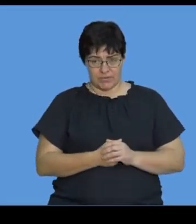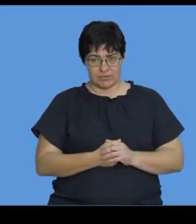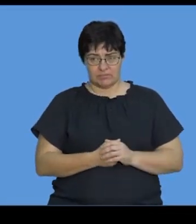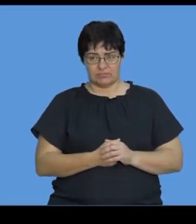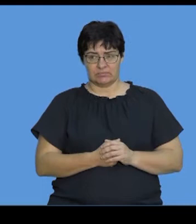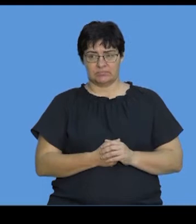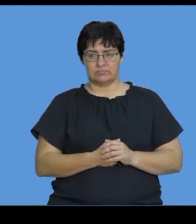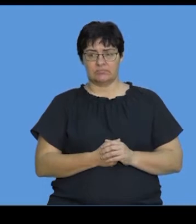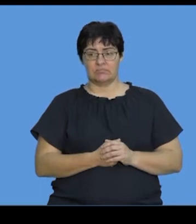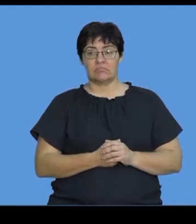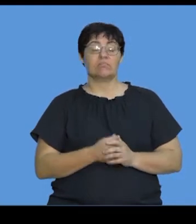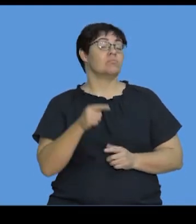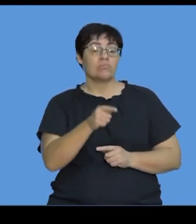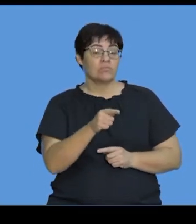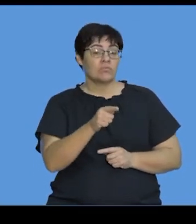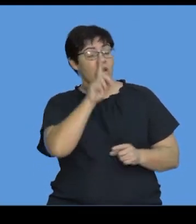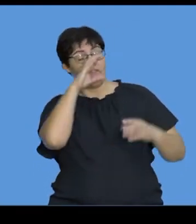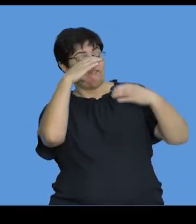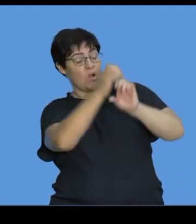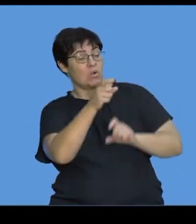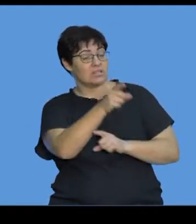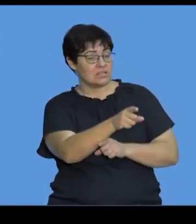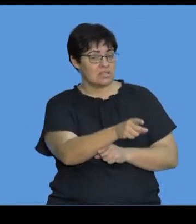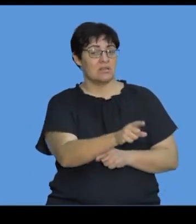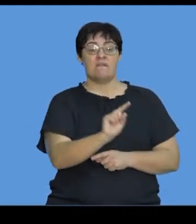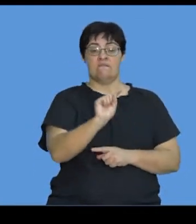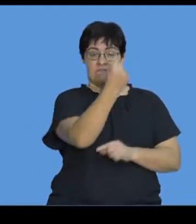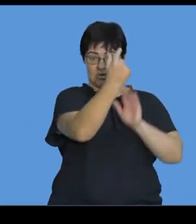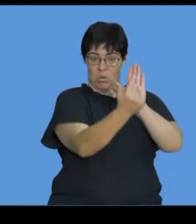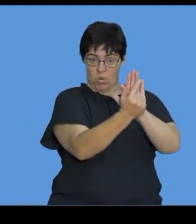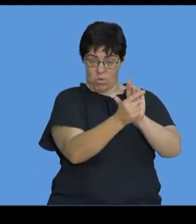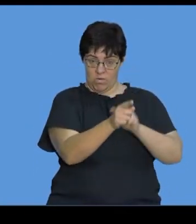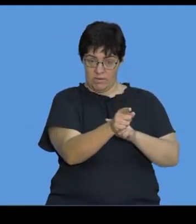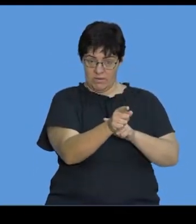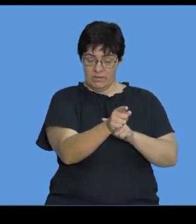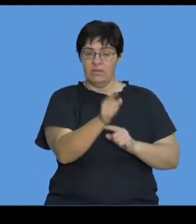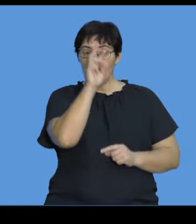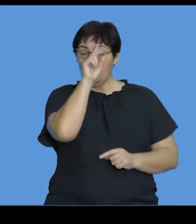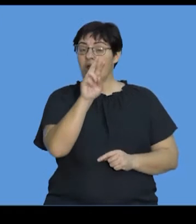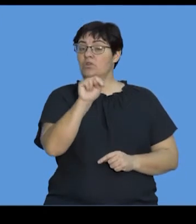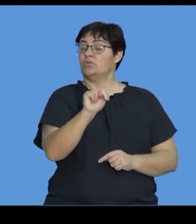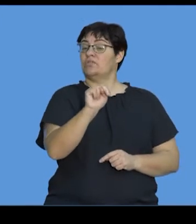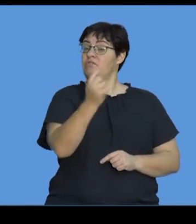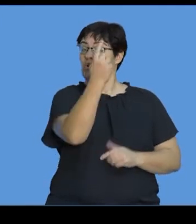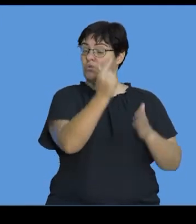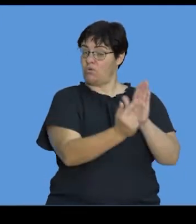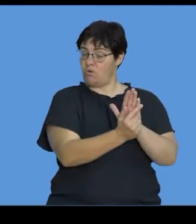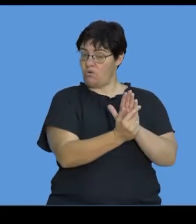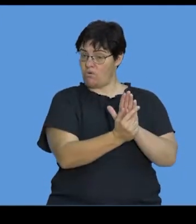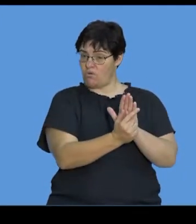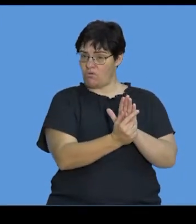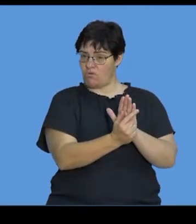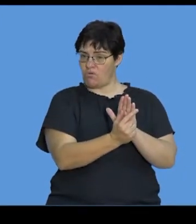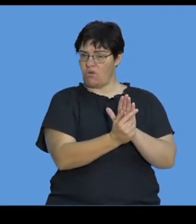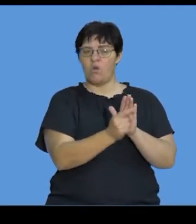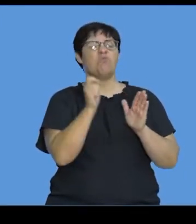we're specifically talking about is Newton's first law. And remember, Newton's first law, and I'm just going to write it